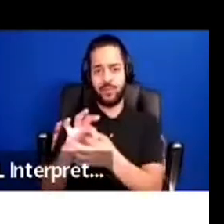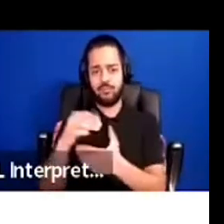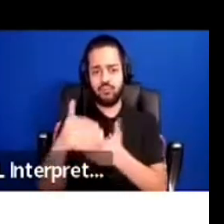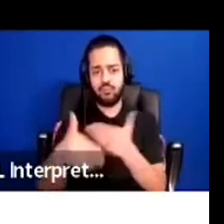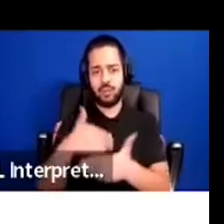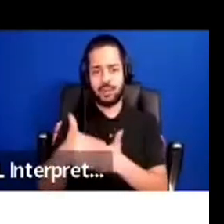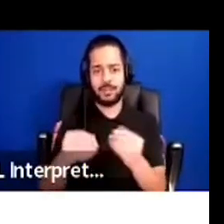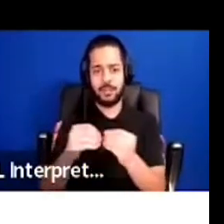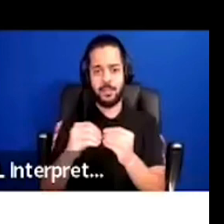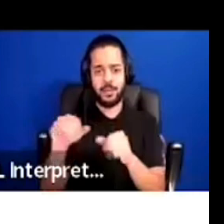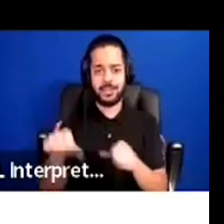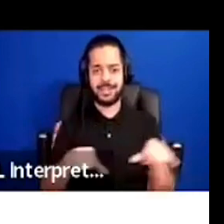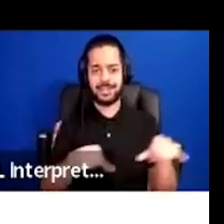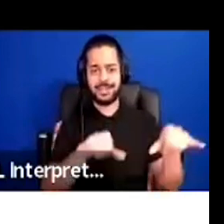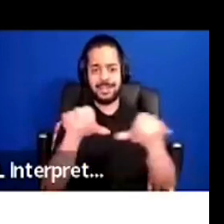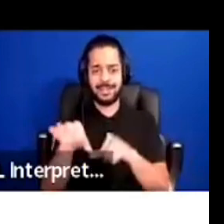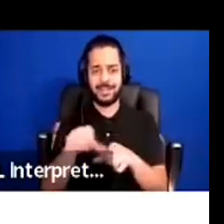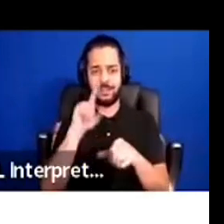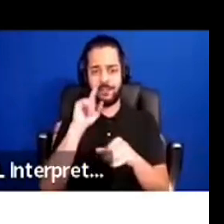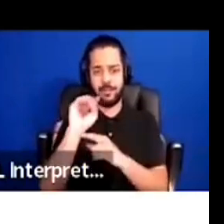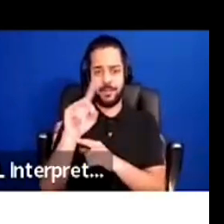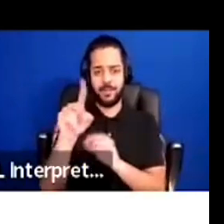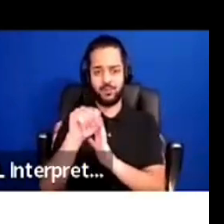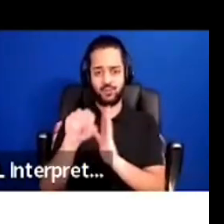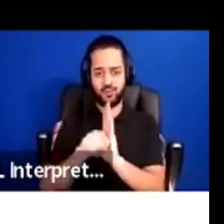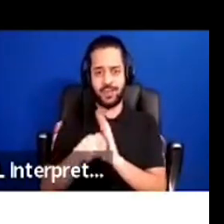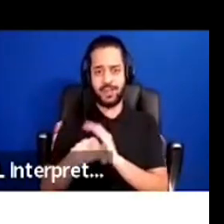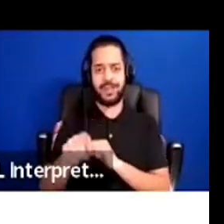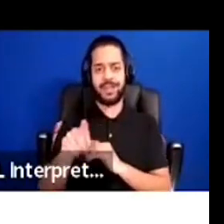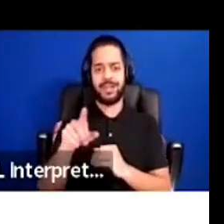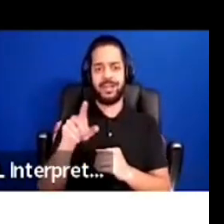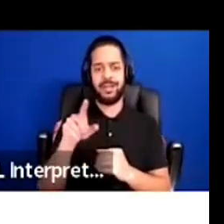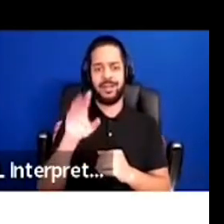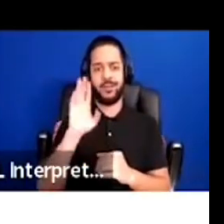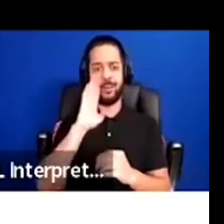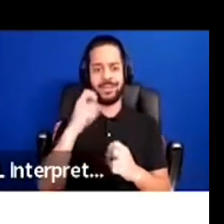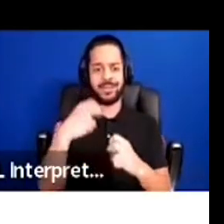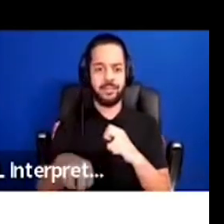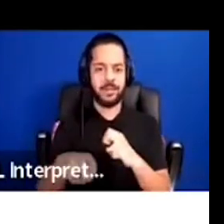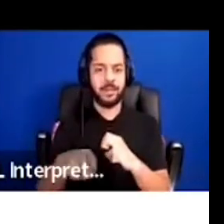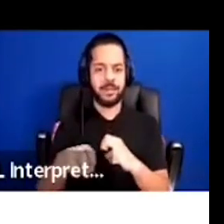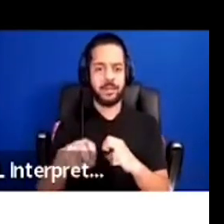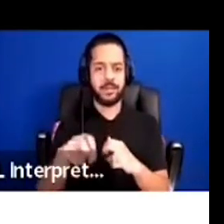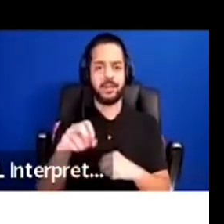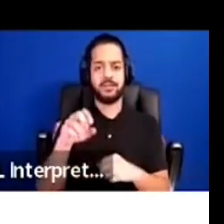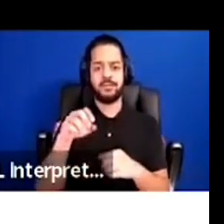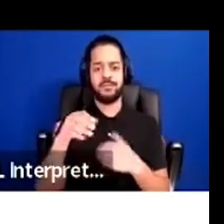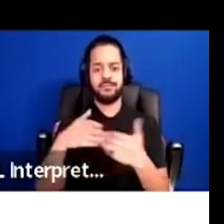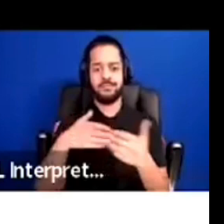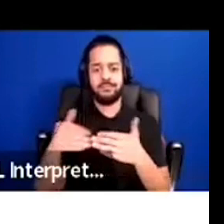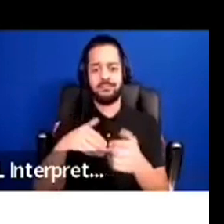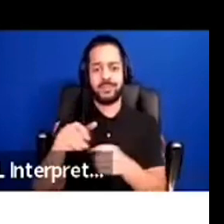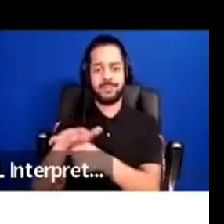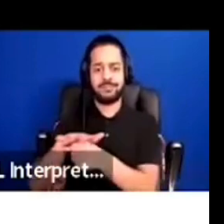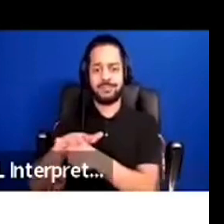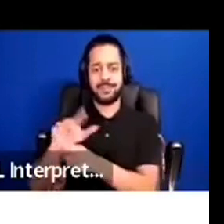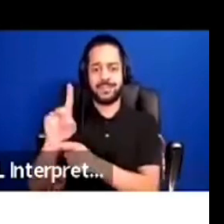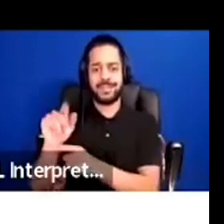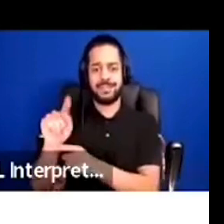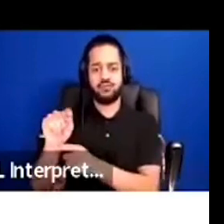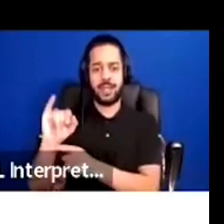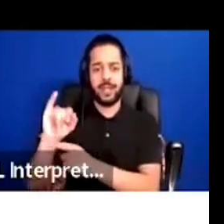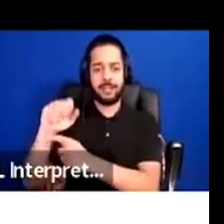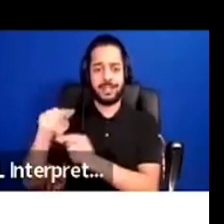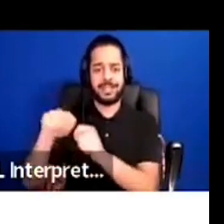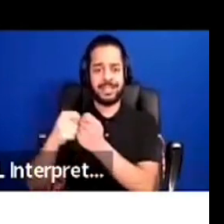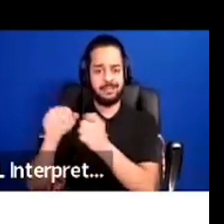consistency across the state, this will be very difficult. Even in a district, IEP teams can run very differently. So